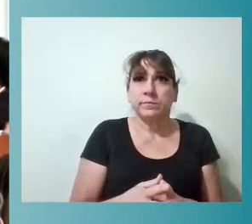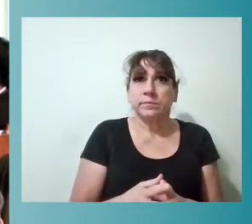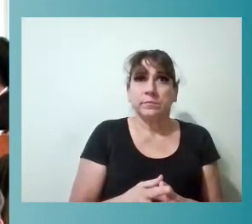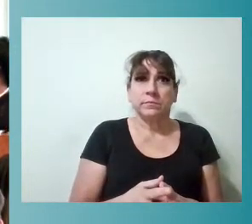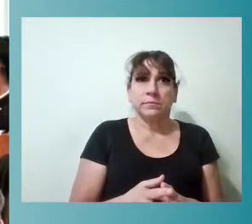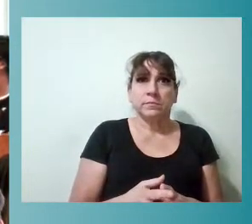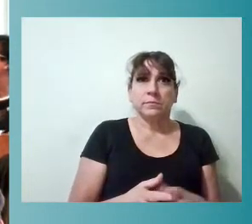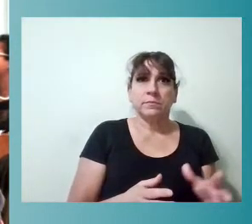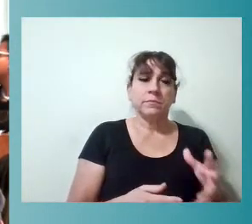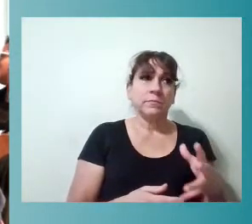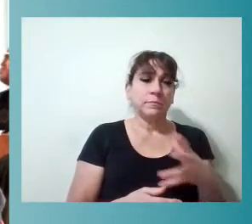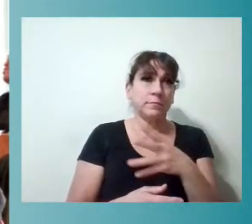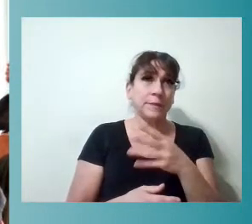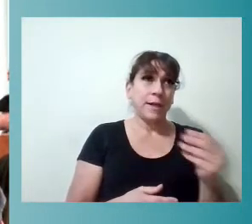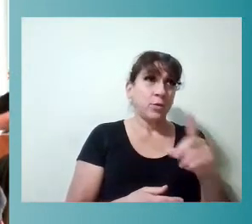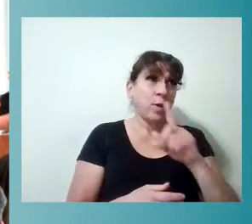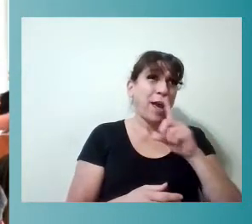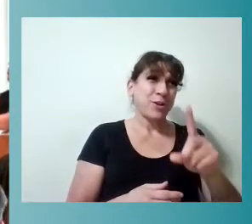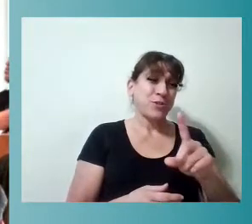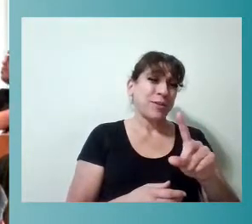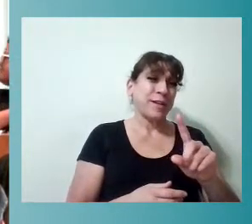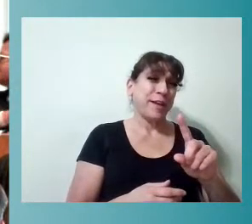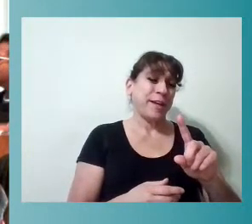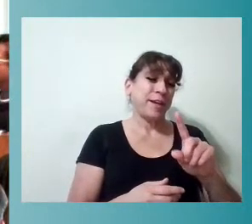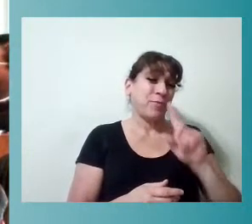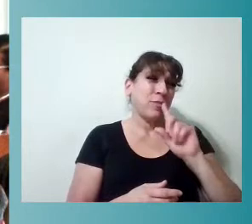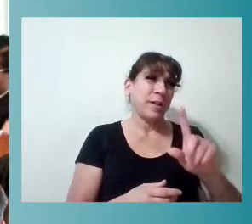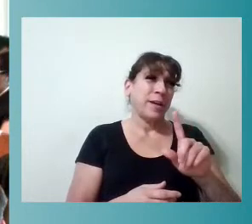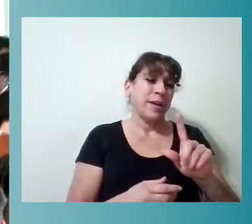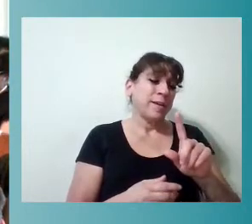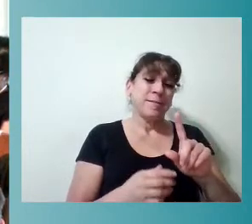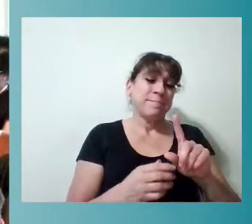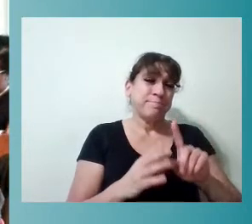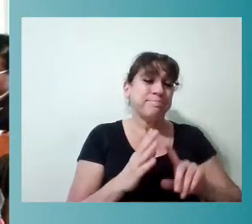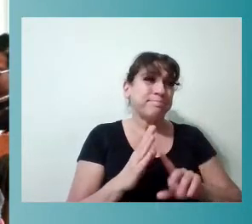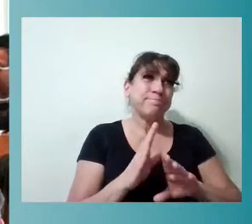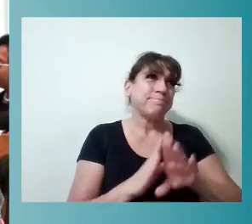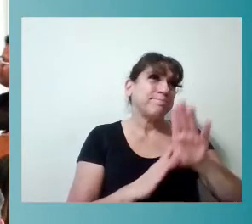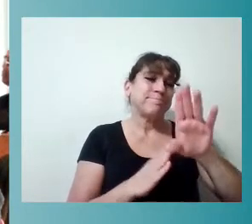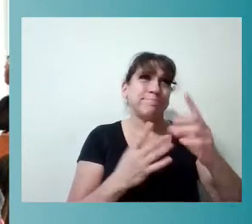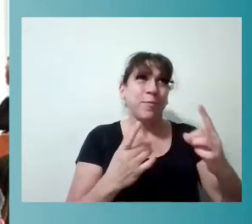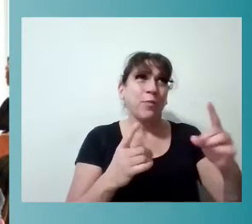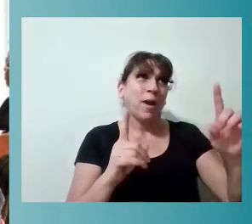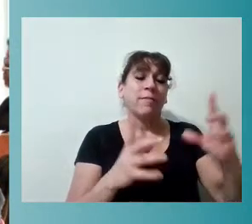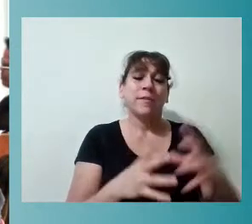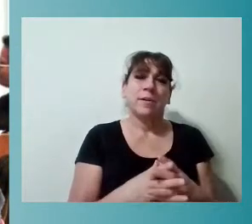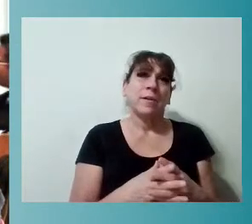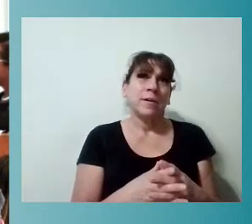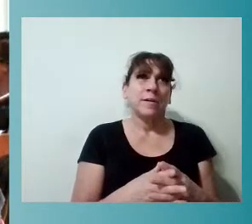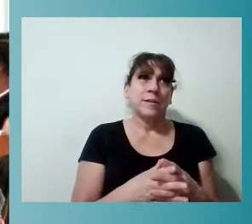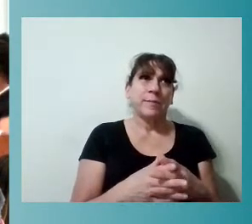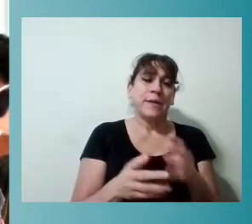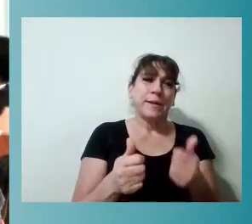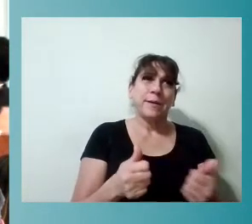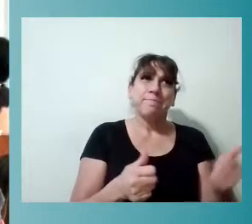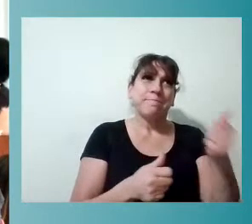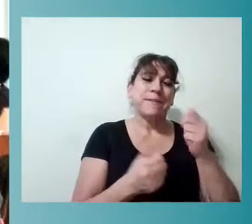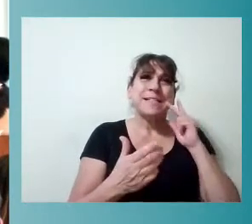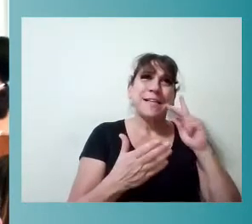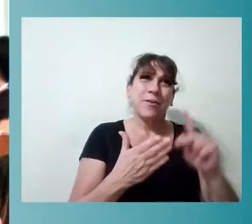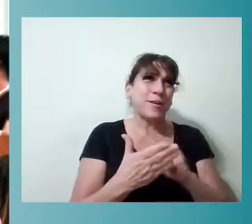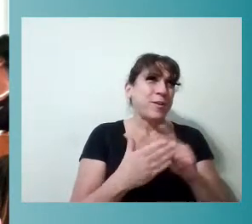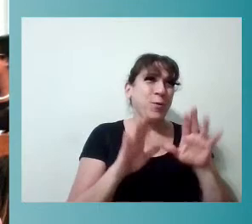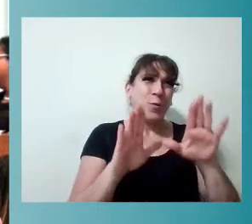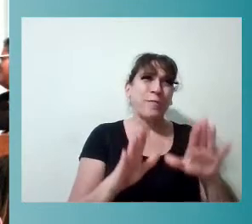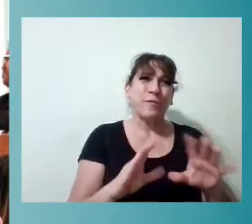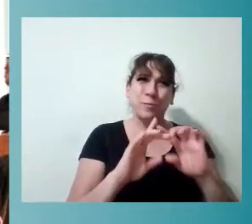and to actually thrive, to end up as a secretary of the most wonderful department